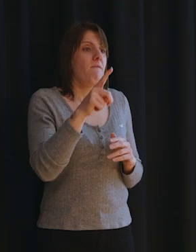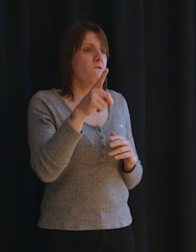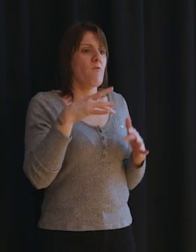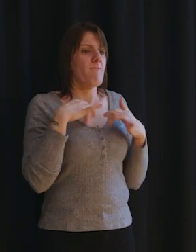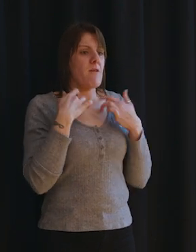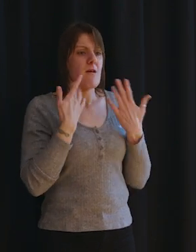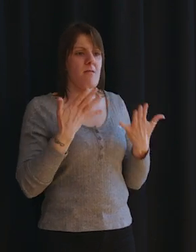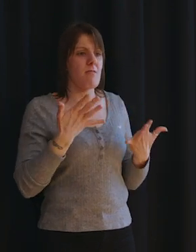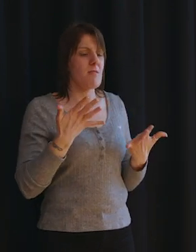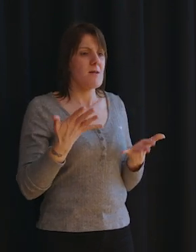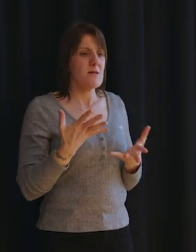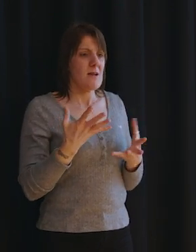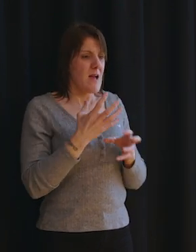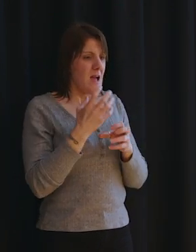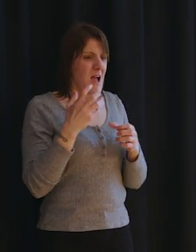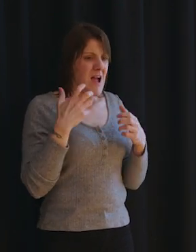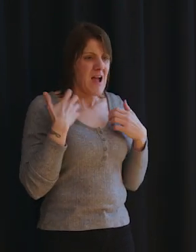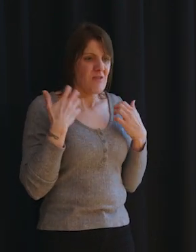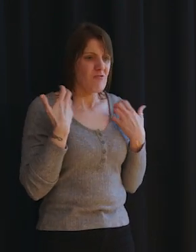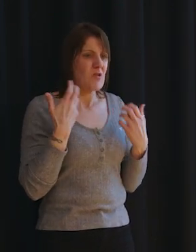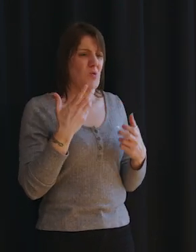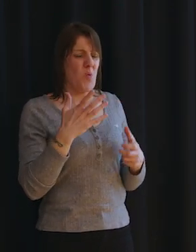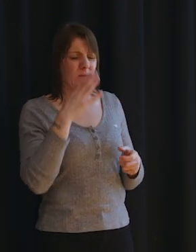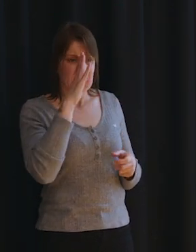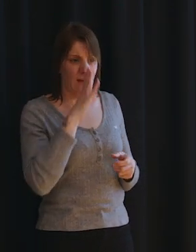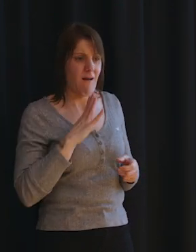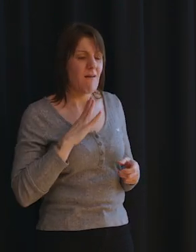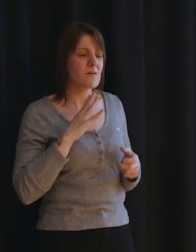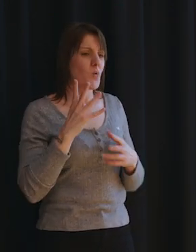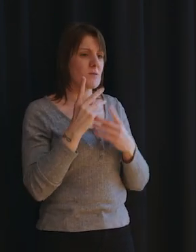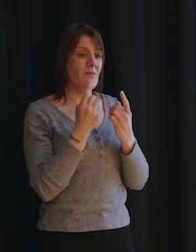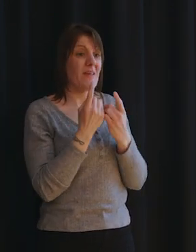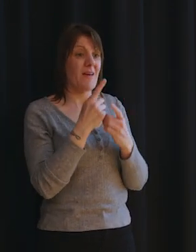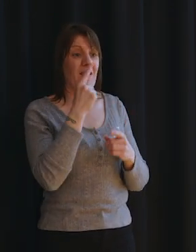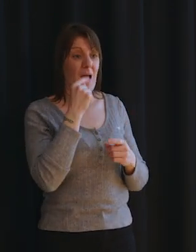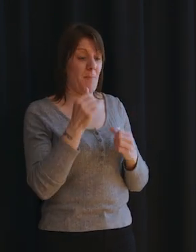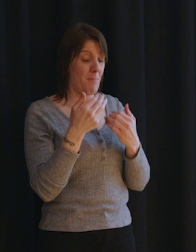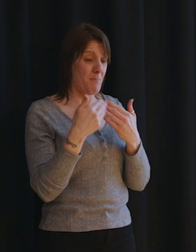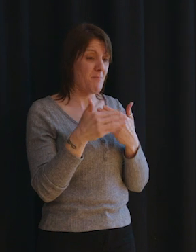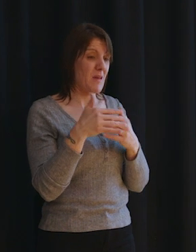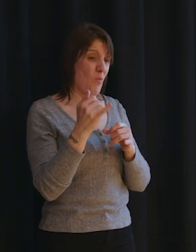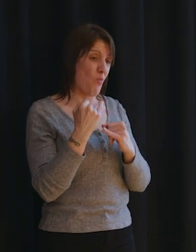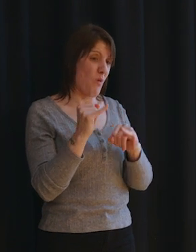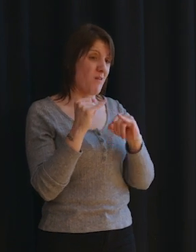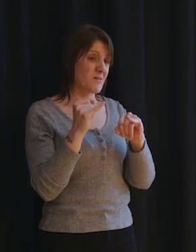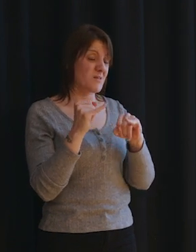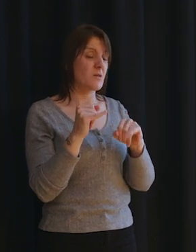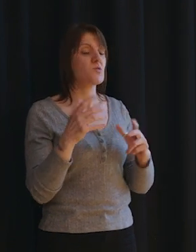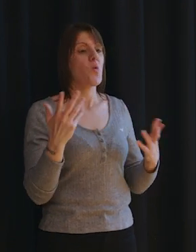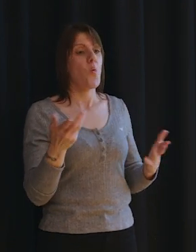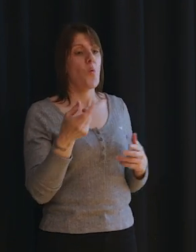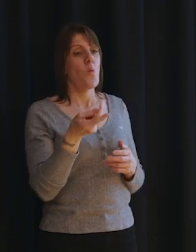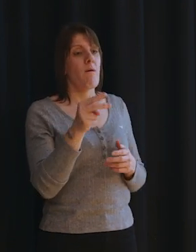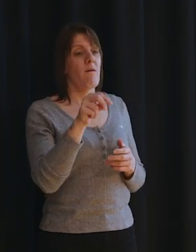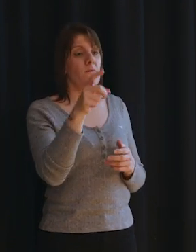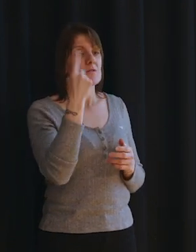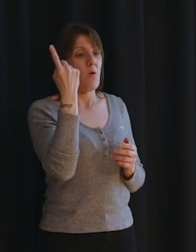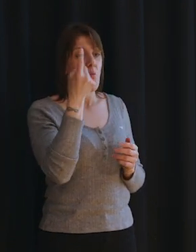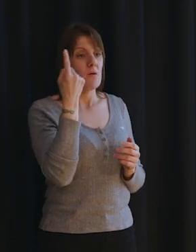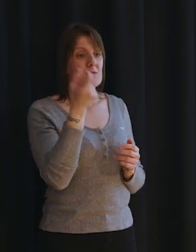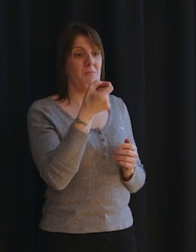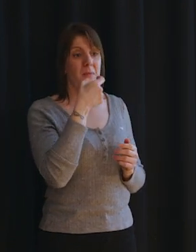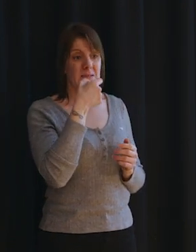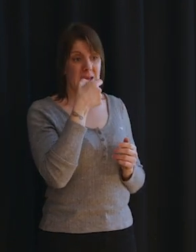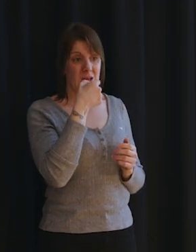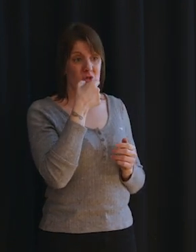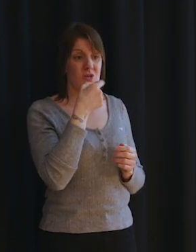can exacerbate that when people use alcohol as well. And obviously if people are under kind of medication and drinking, that's going to have a